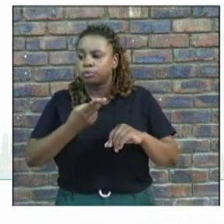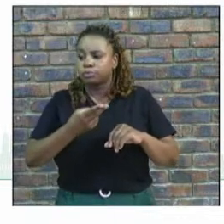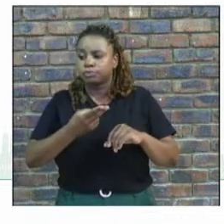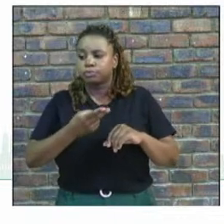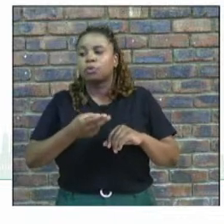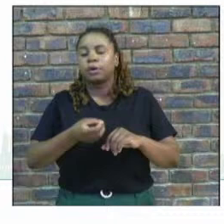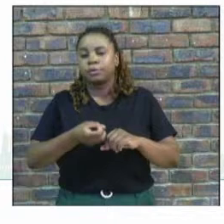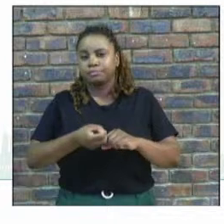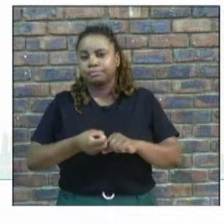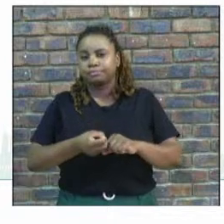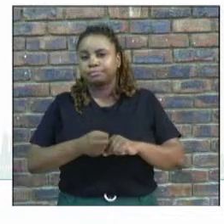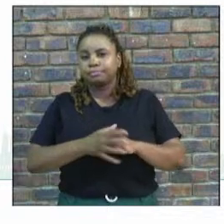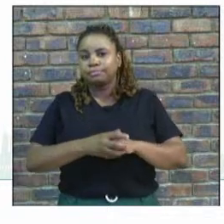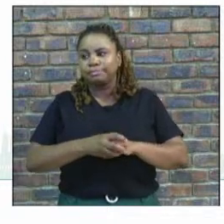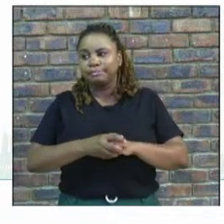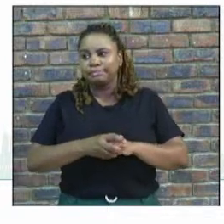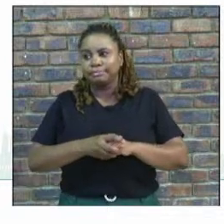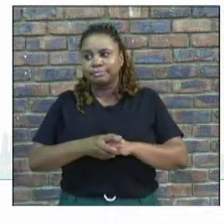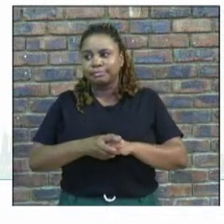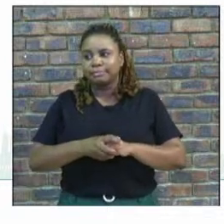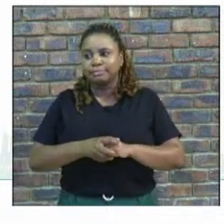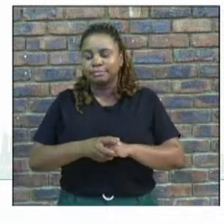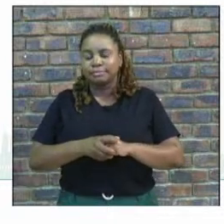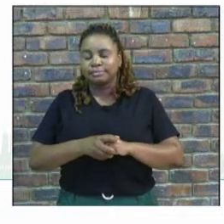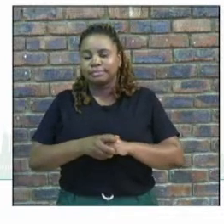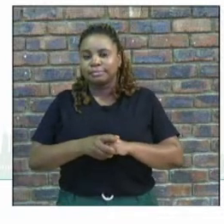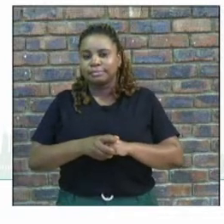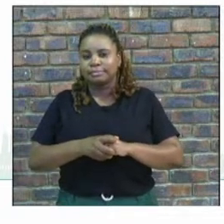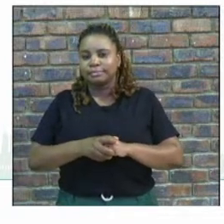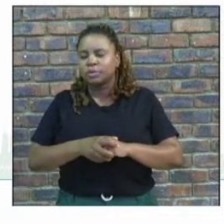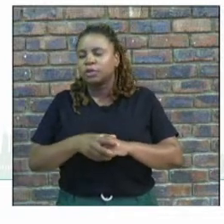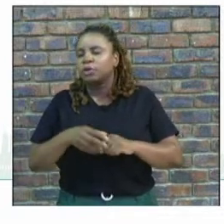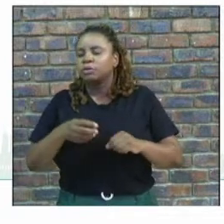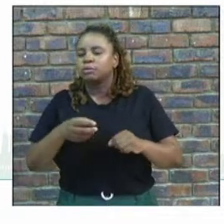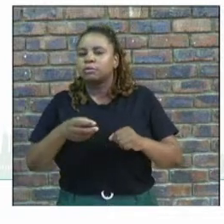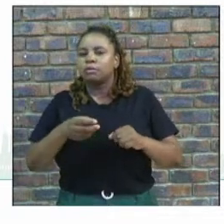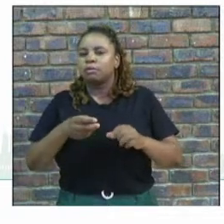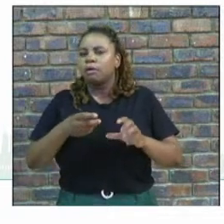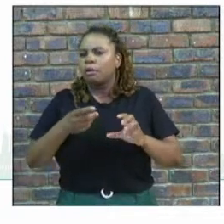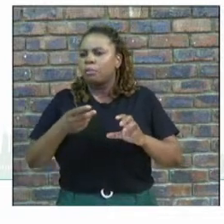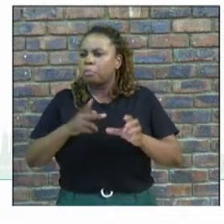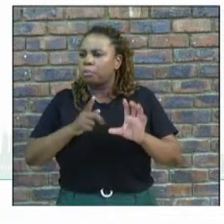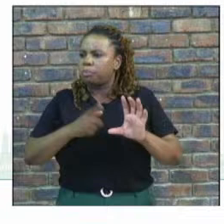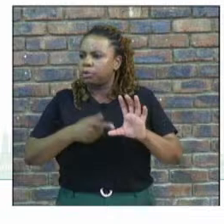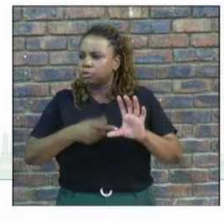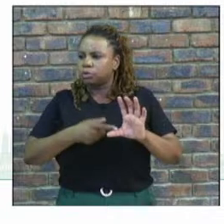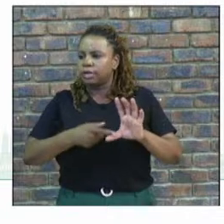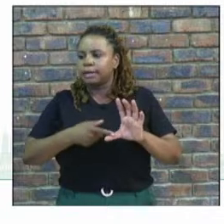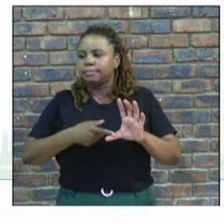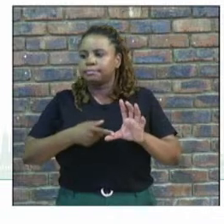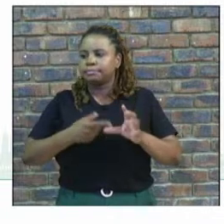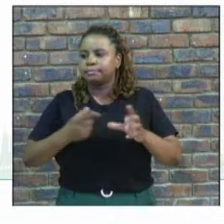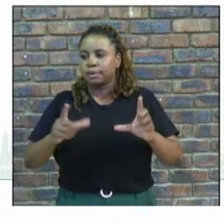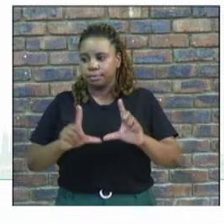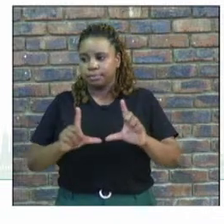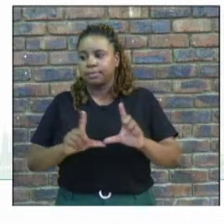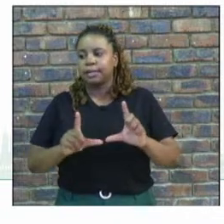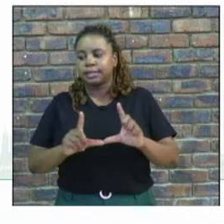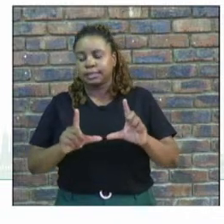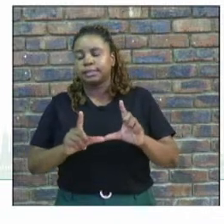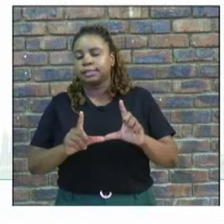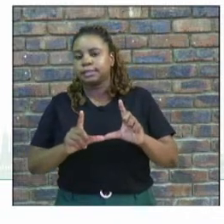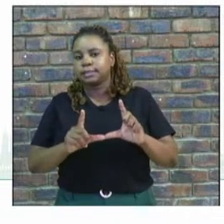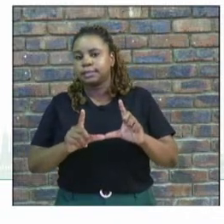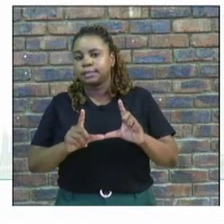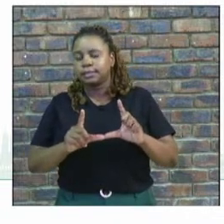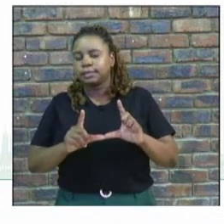So in terms of petroleum right, we grant a right in relations